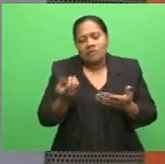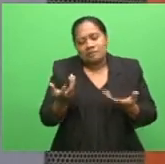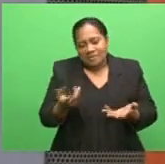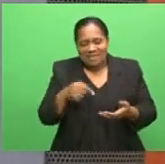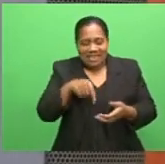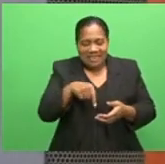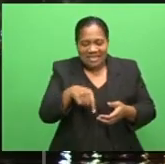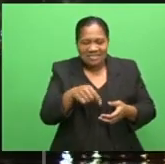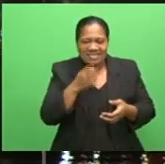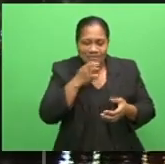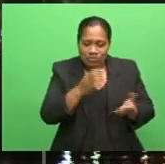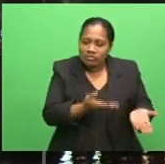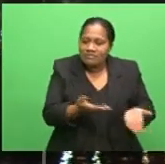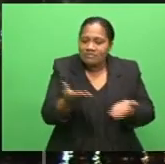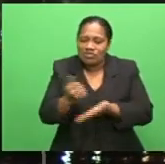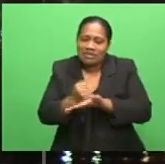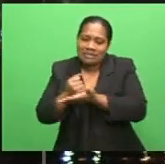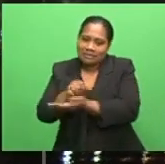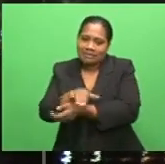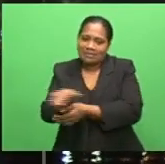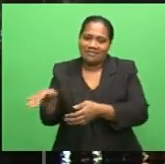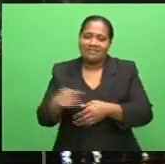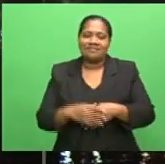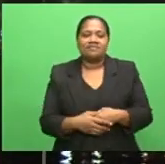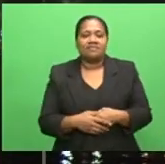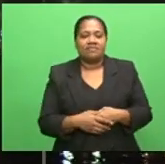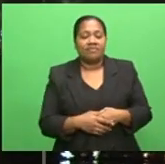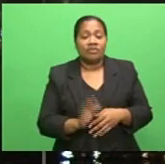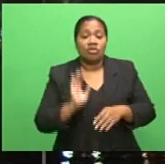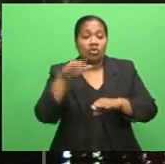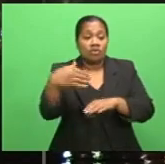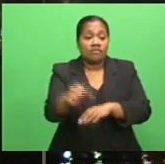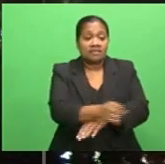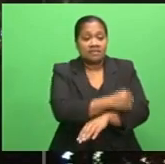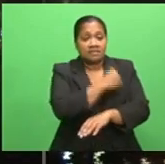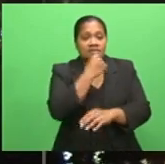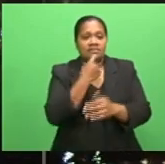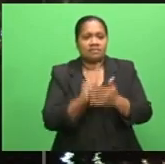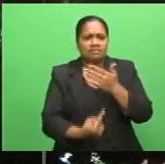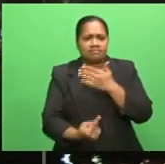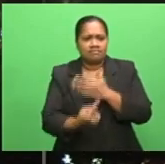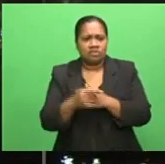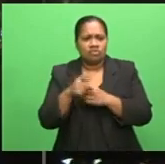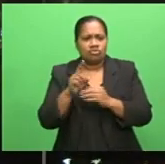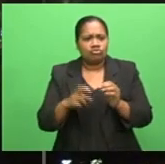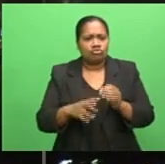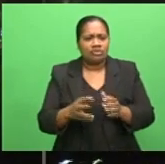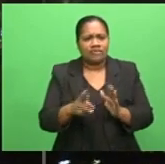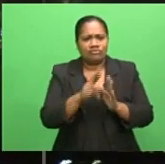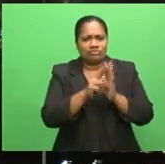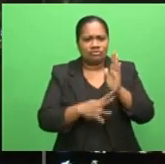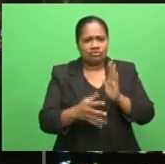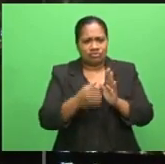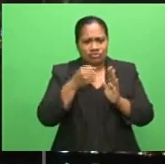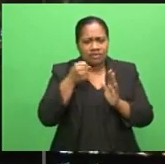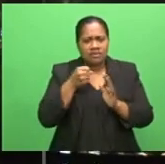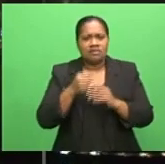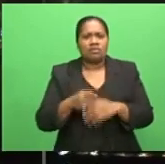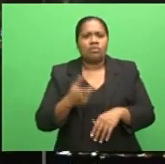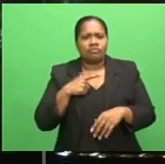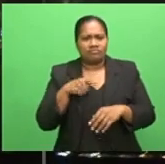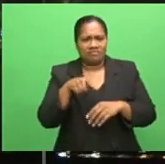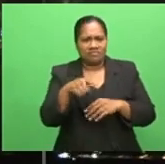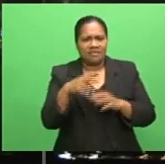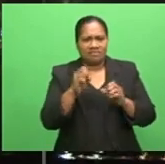to assist them. And turning overseas, sweeping restrictions are now in effect in Melbourne in an attempt to turn the tide